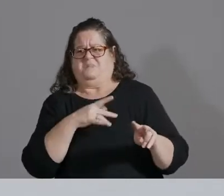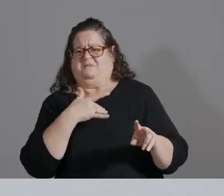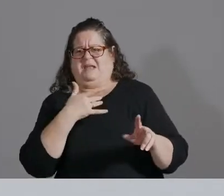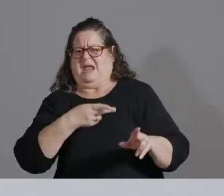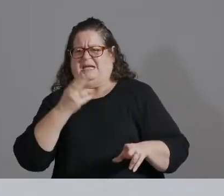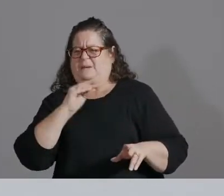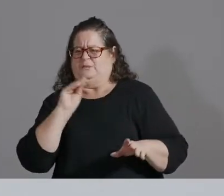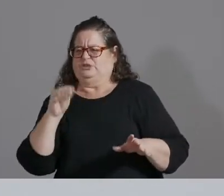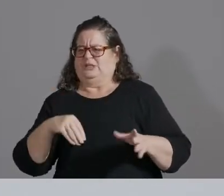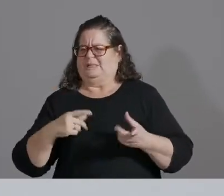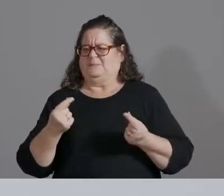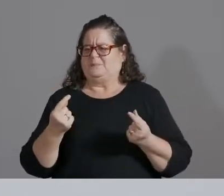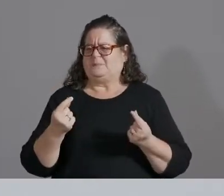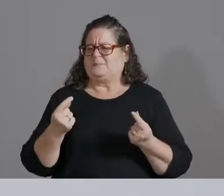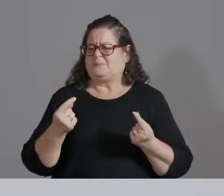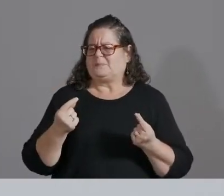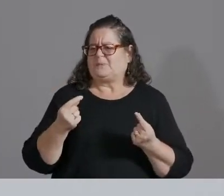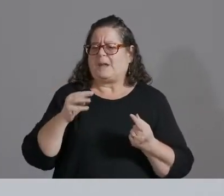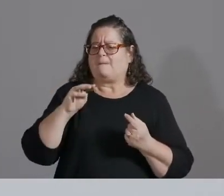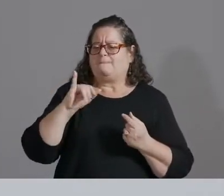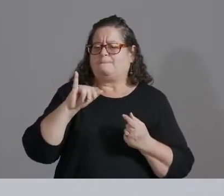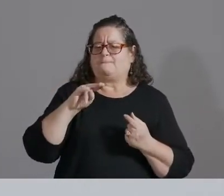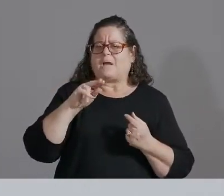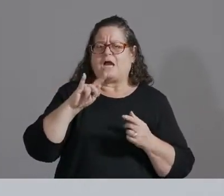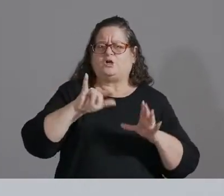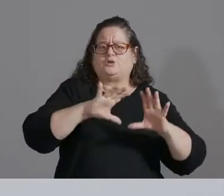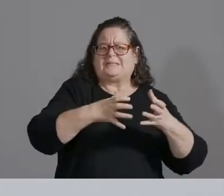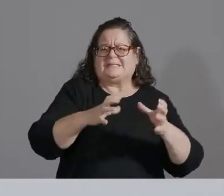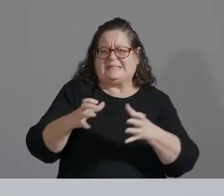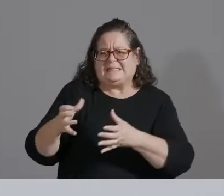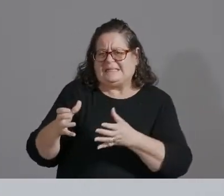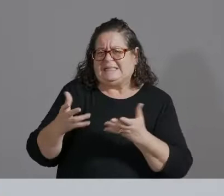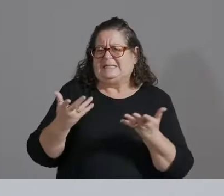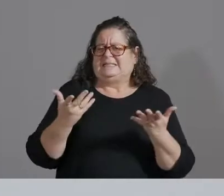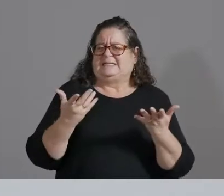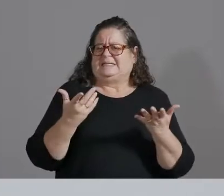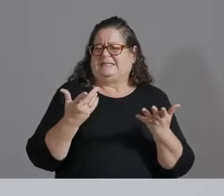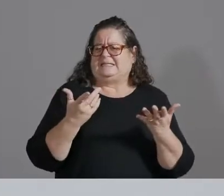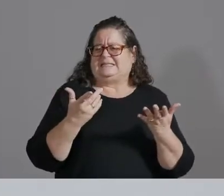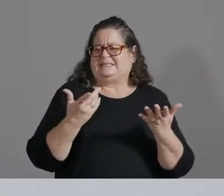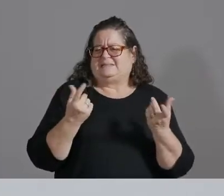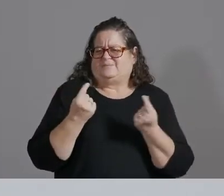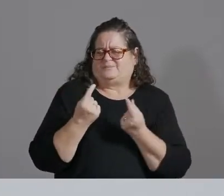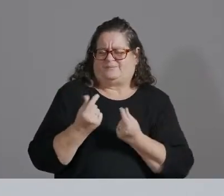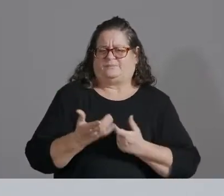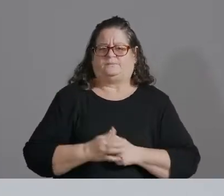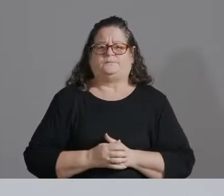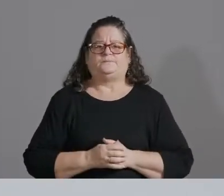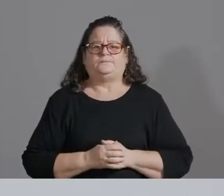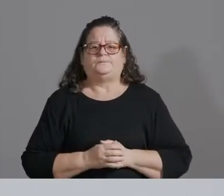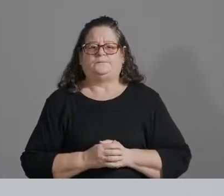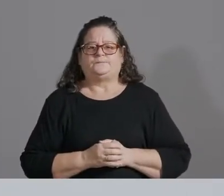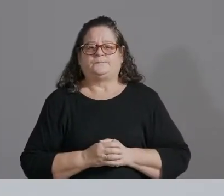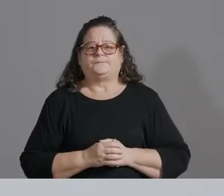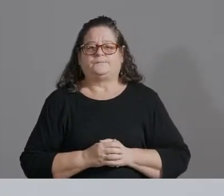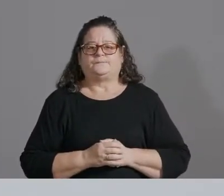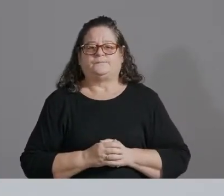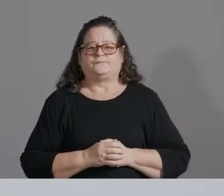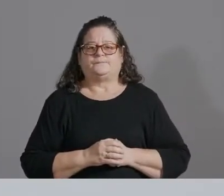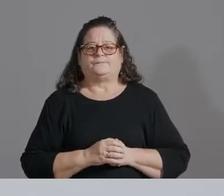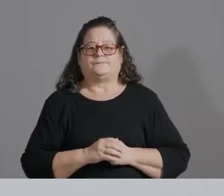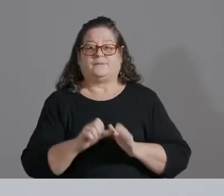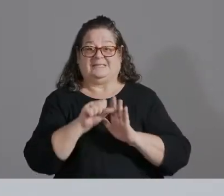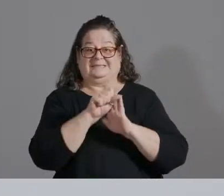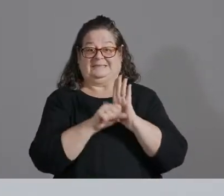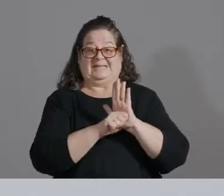reported? That's my question for you. Yeah, so when you look at the state pods, if you're using the